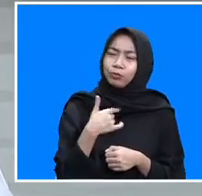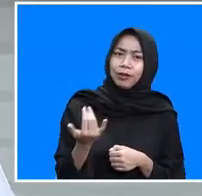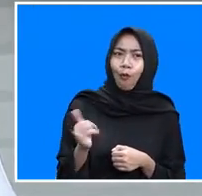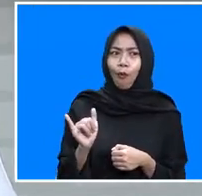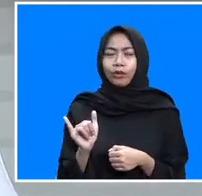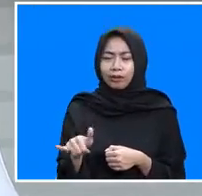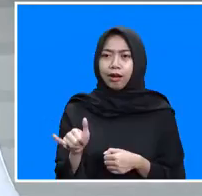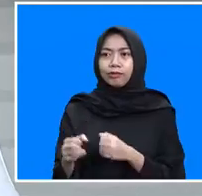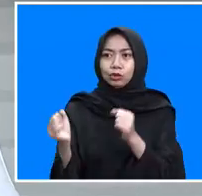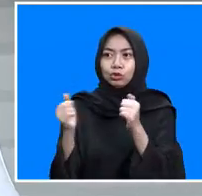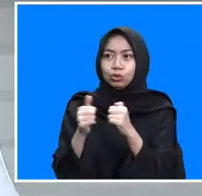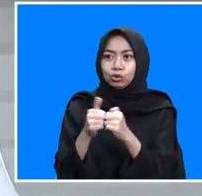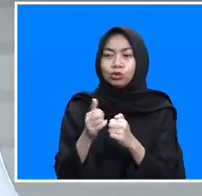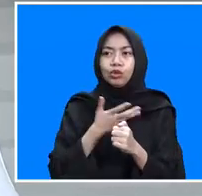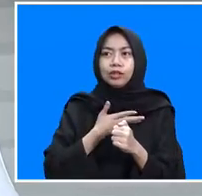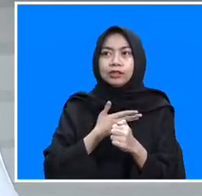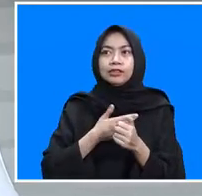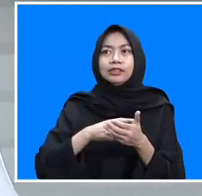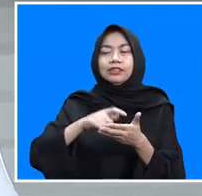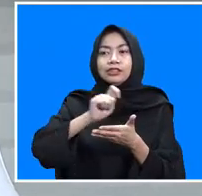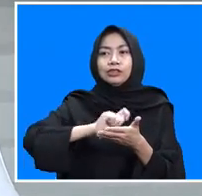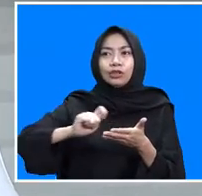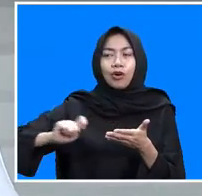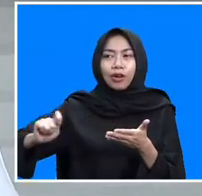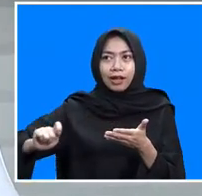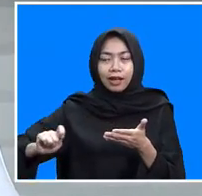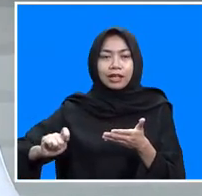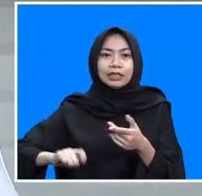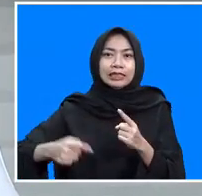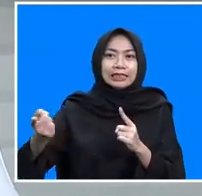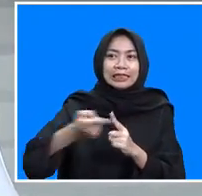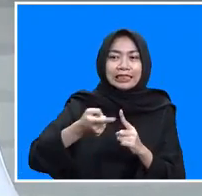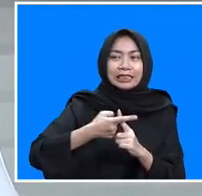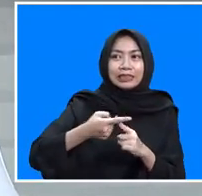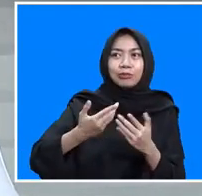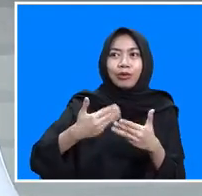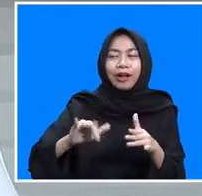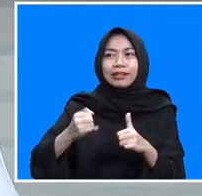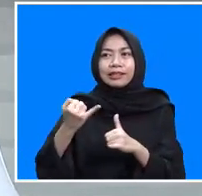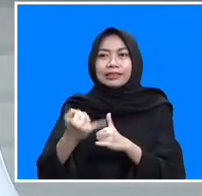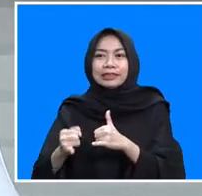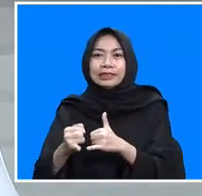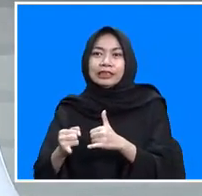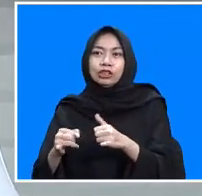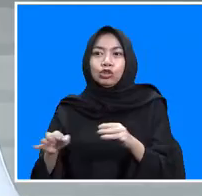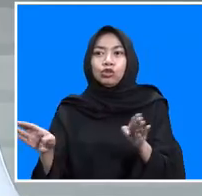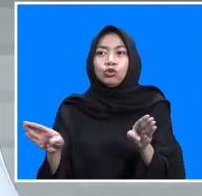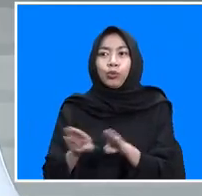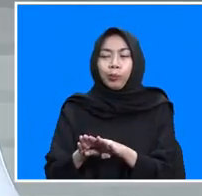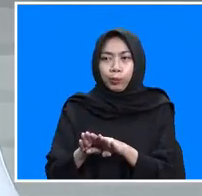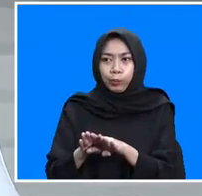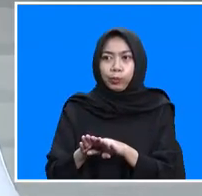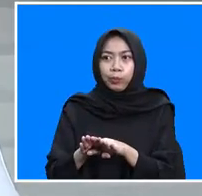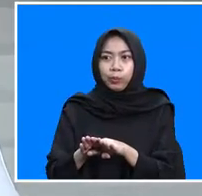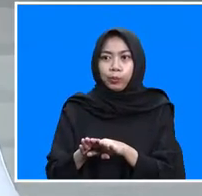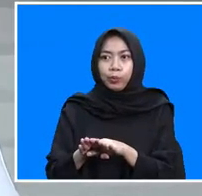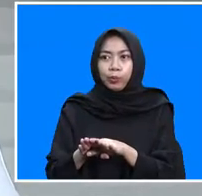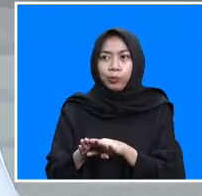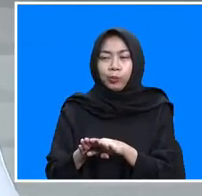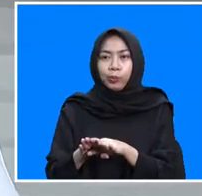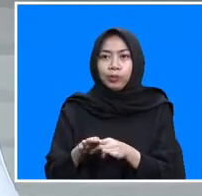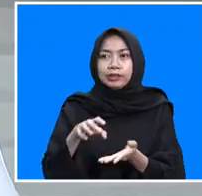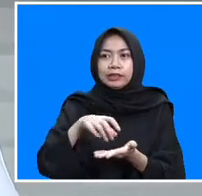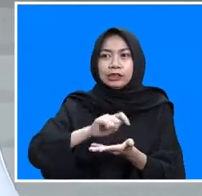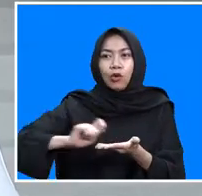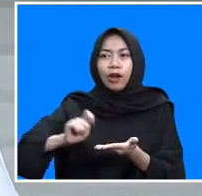schools are the first to open and last to close. I think this is maybe something that show the commitment that